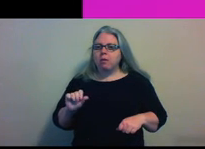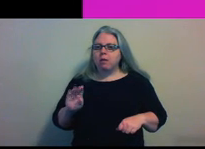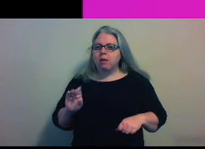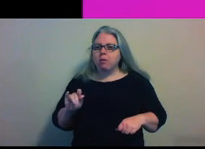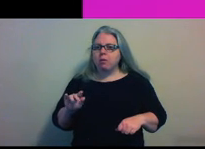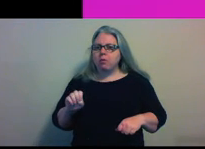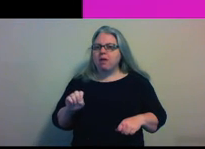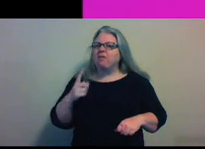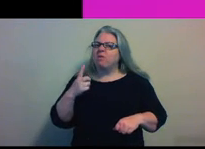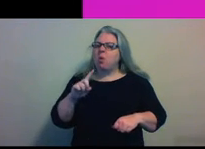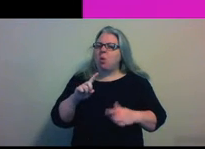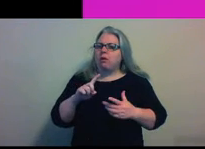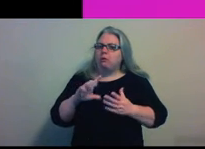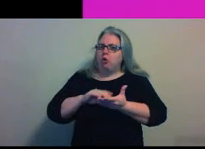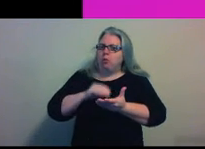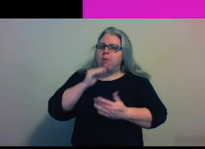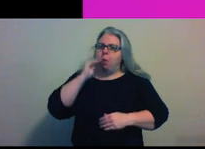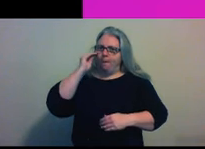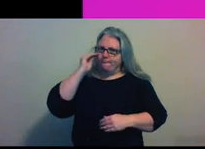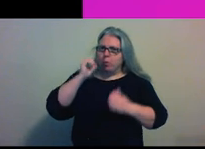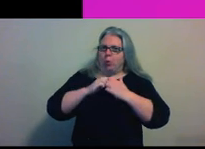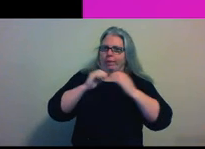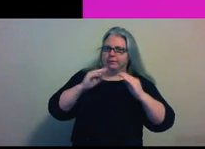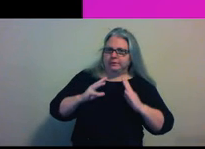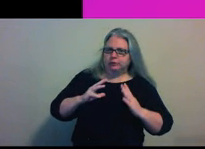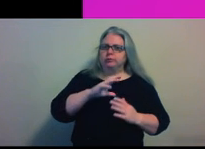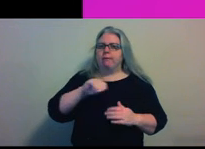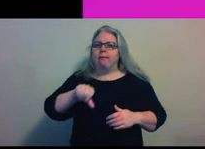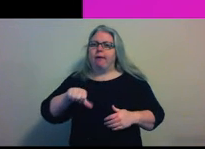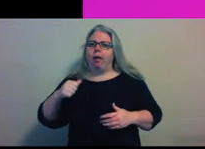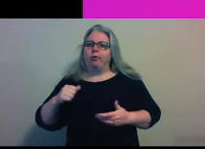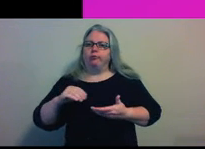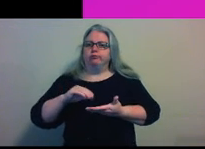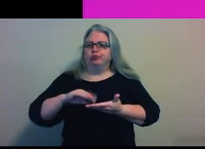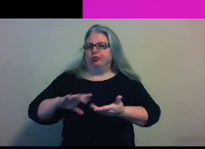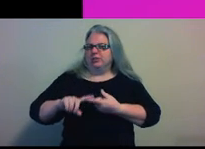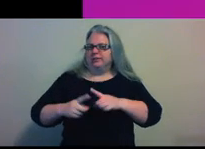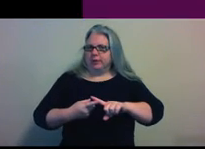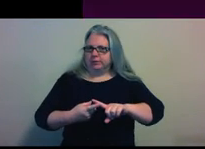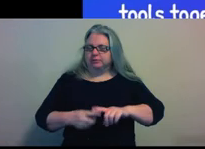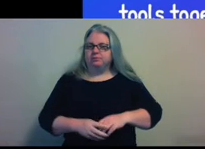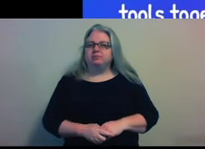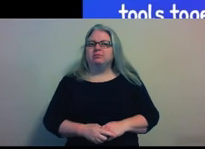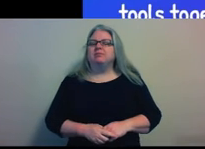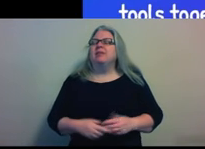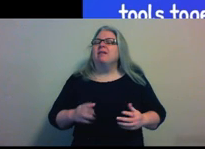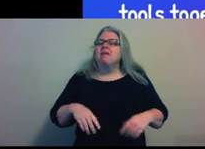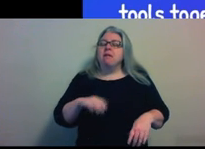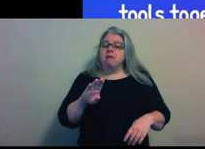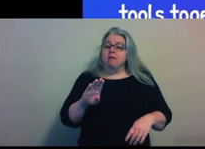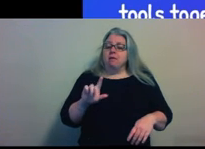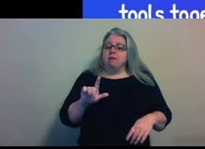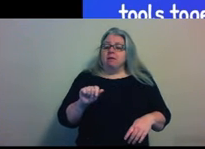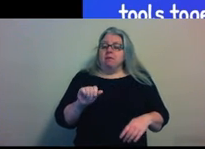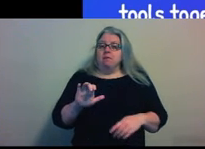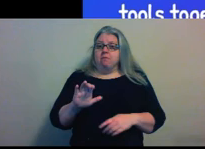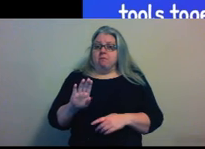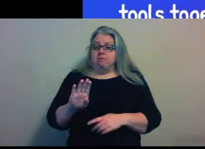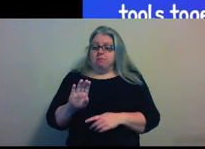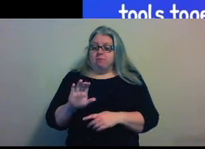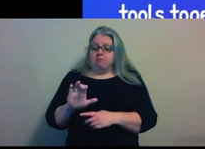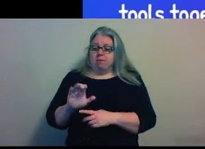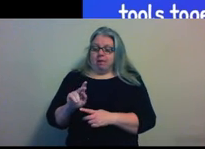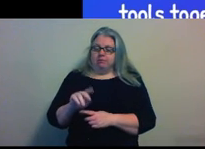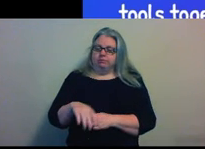learning with teachers and your fellow classmates. So the first question you might have is, what exactly is Blackboard